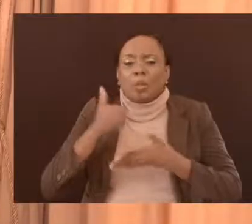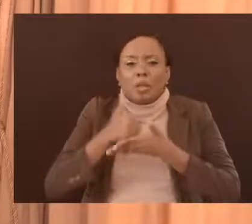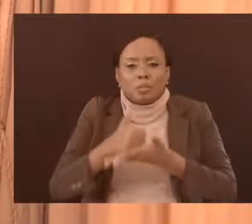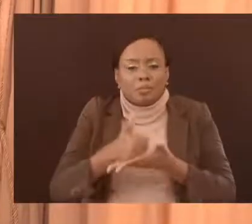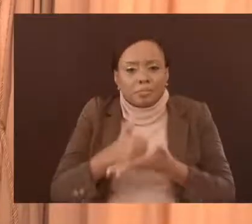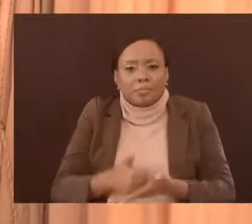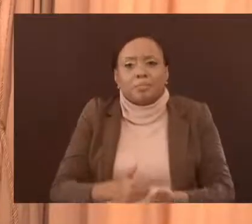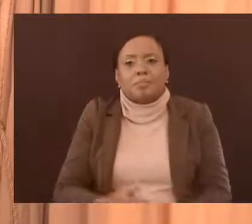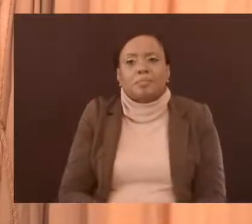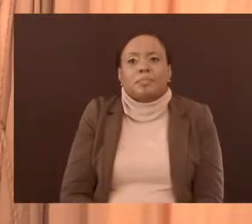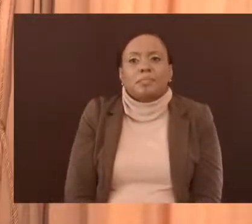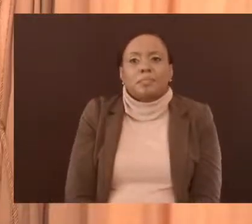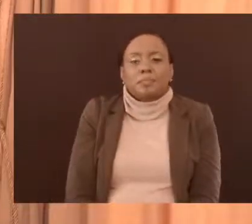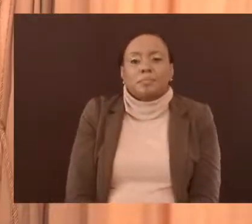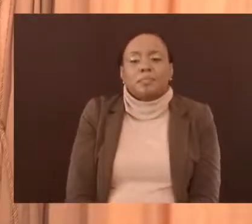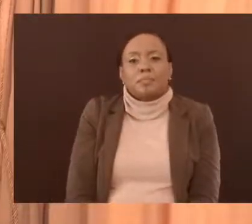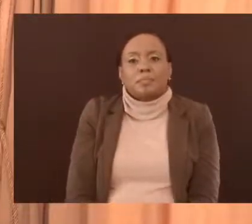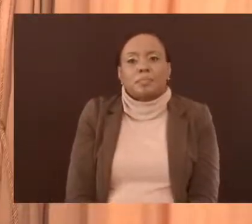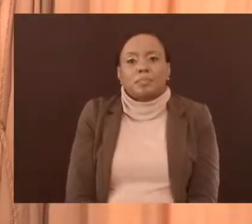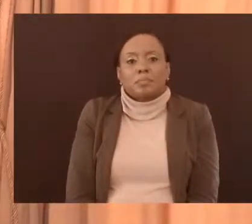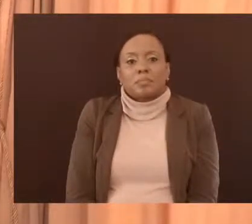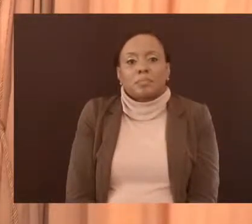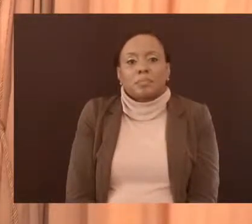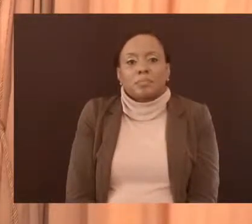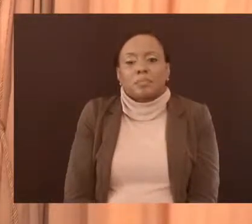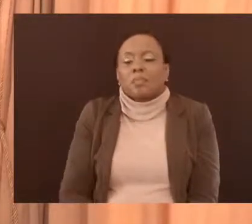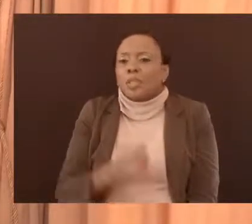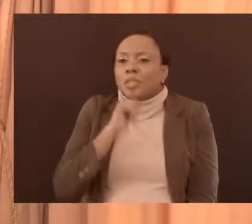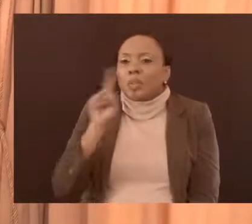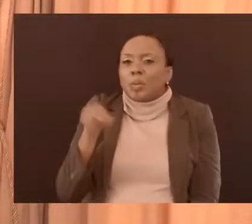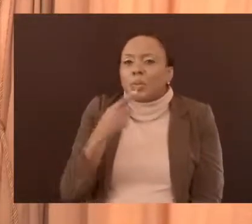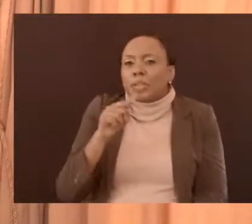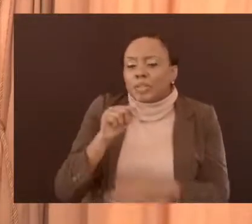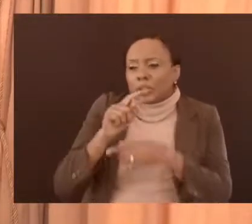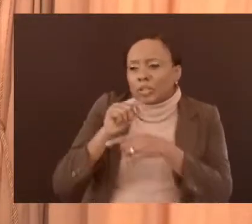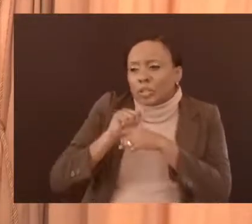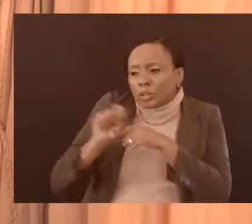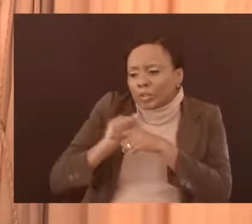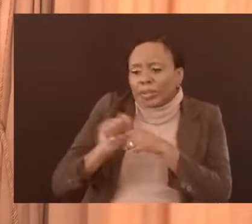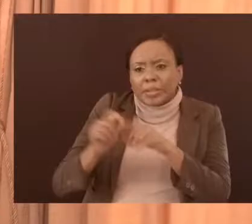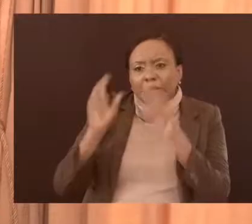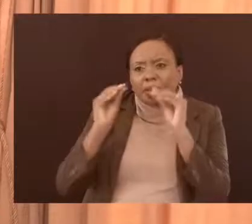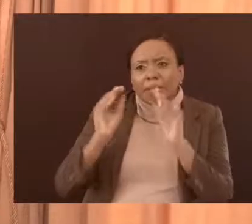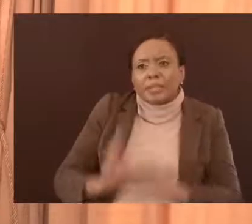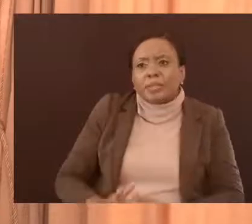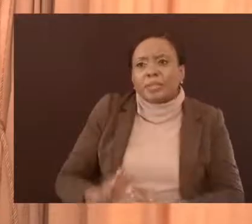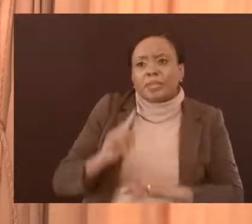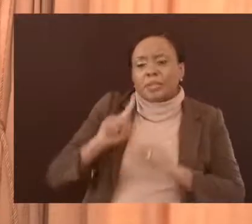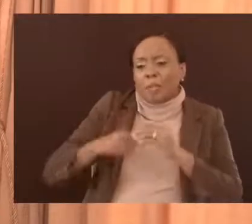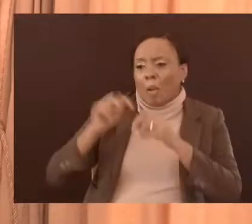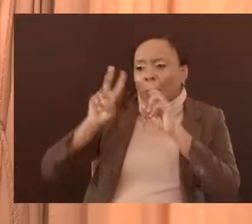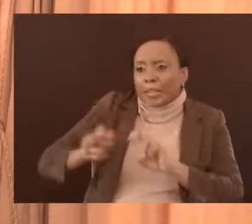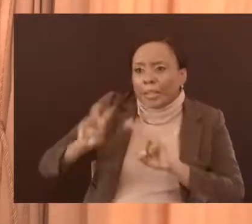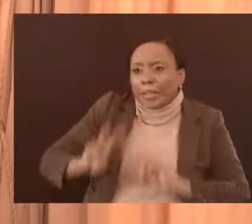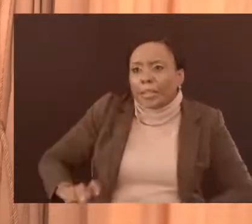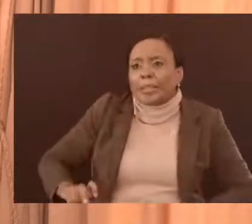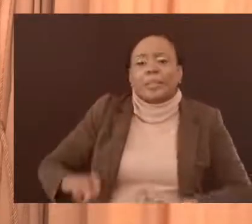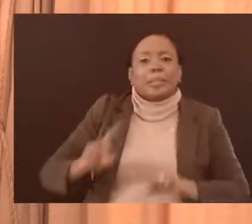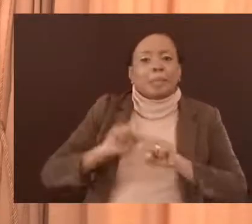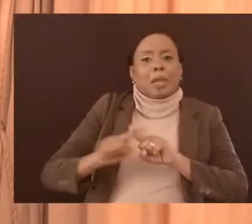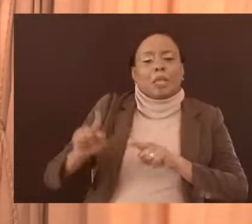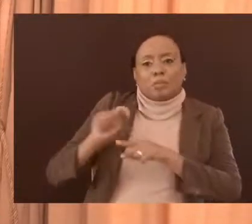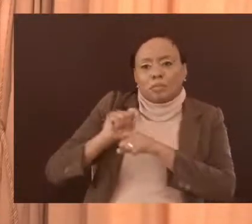So it will go beyond training the teachers in literacy and diagnostic assessment. We